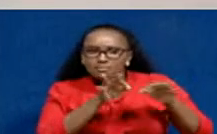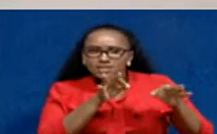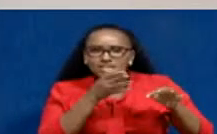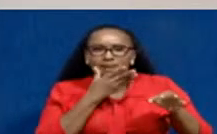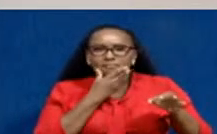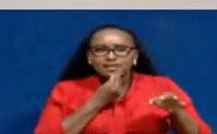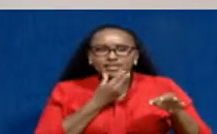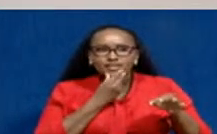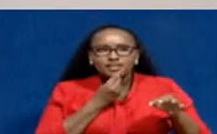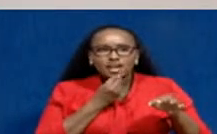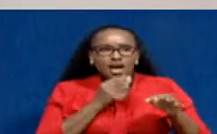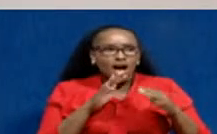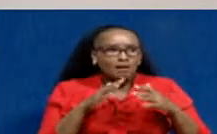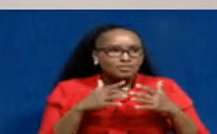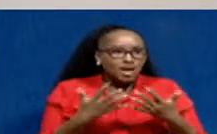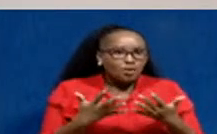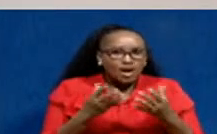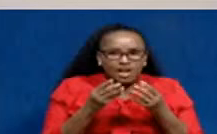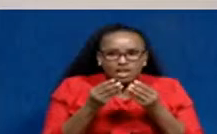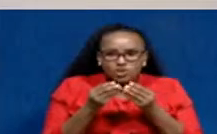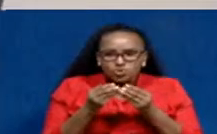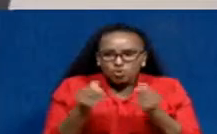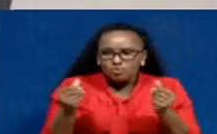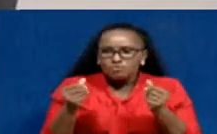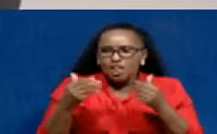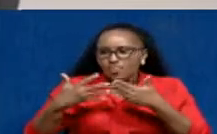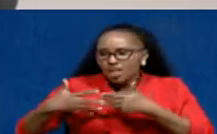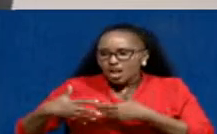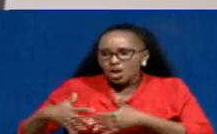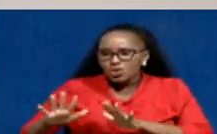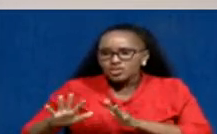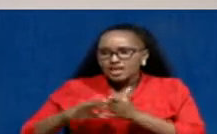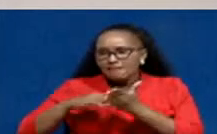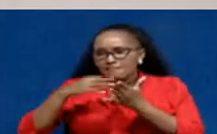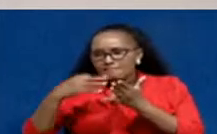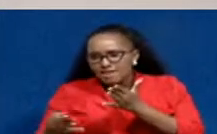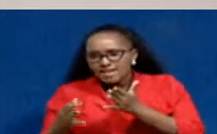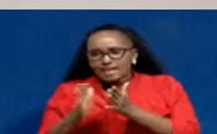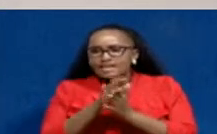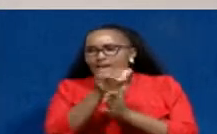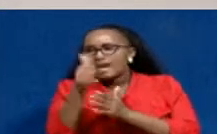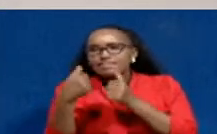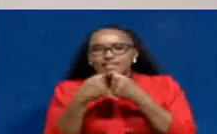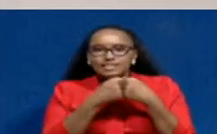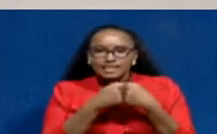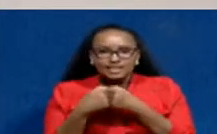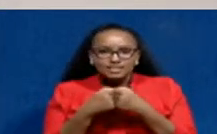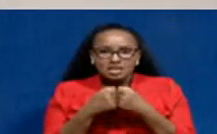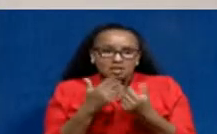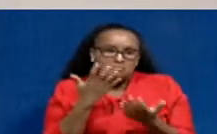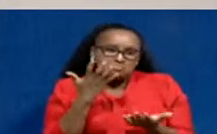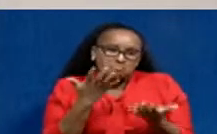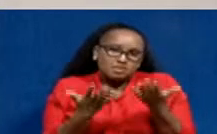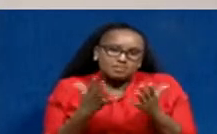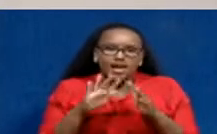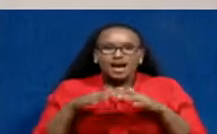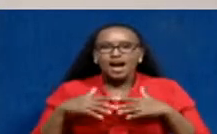man by how he handles losses, failings, and tragedies, or